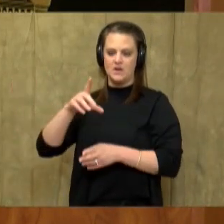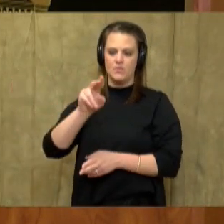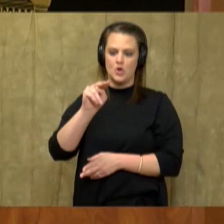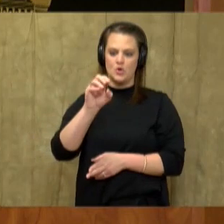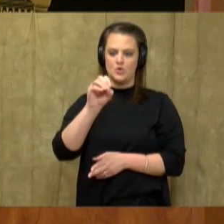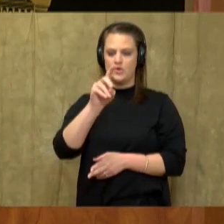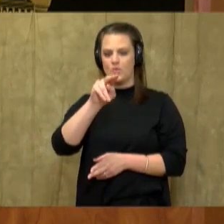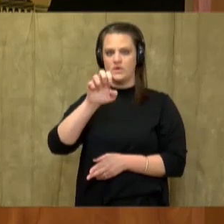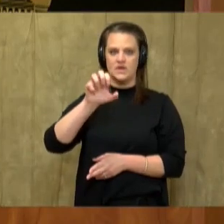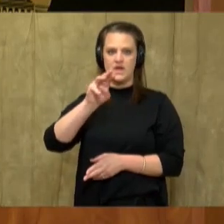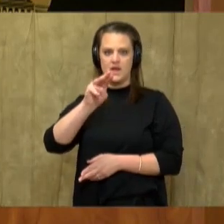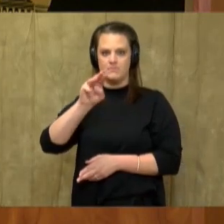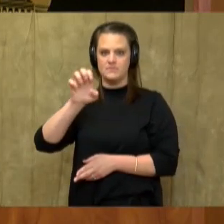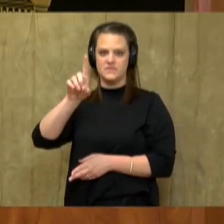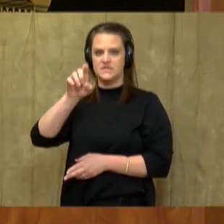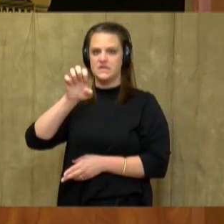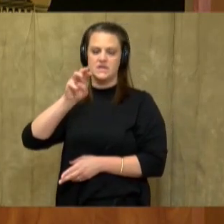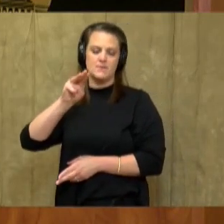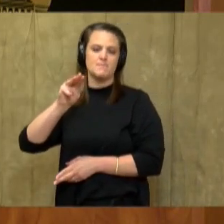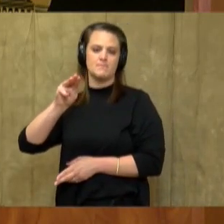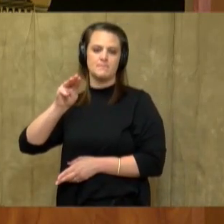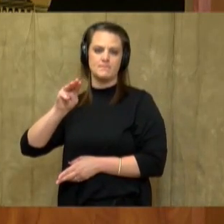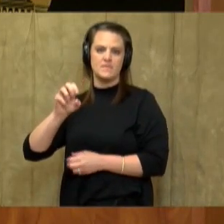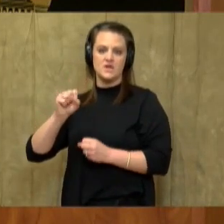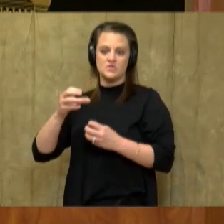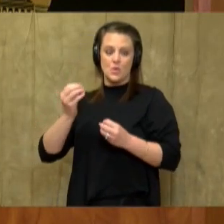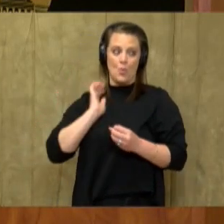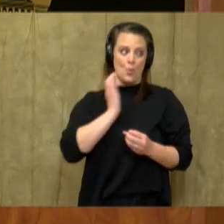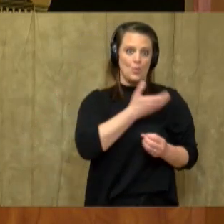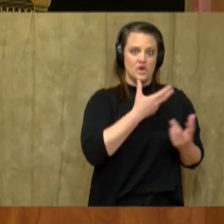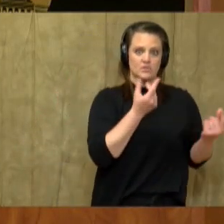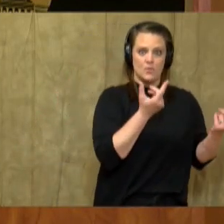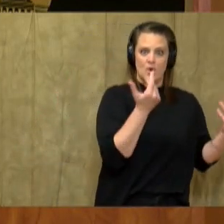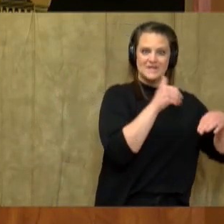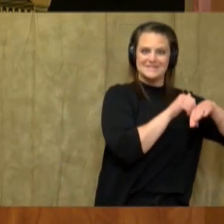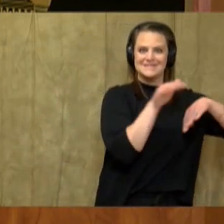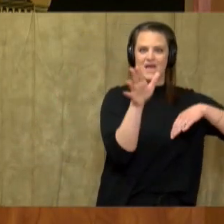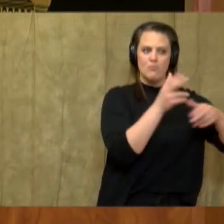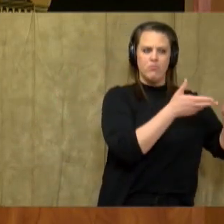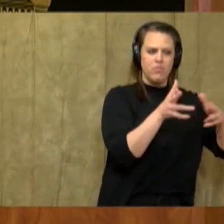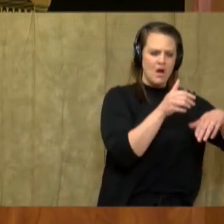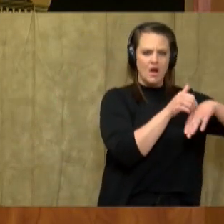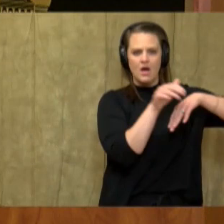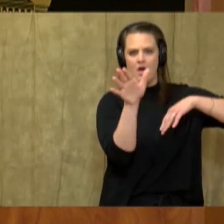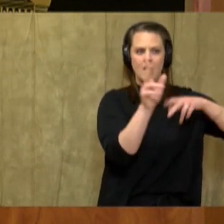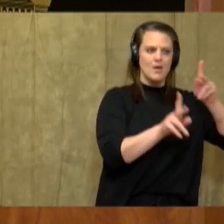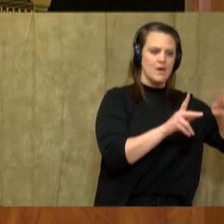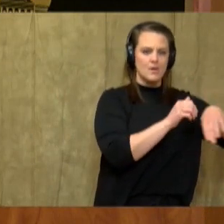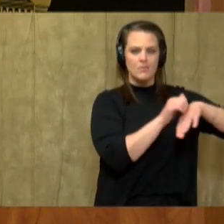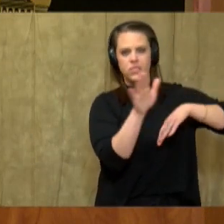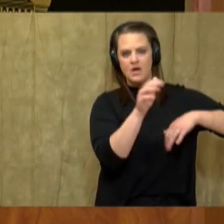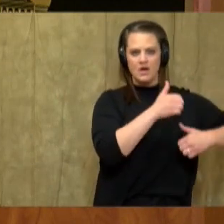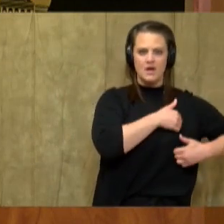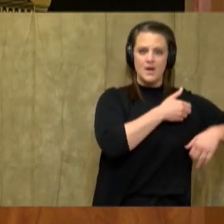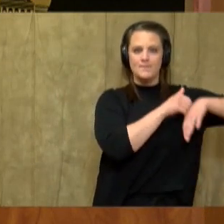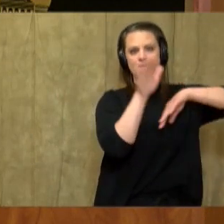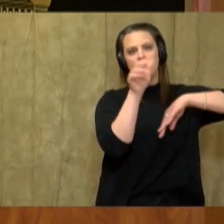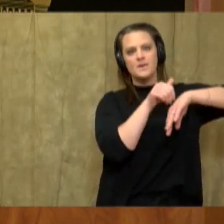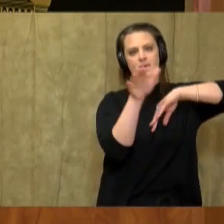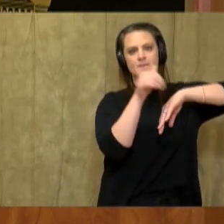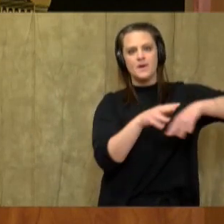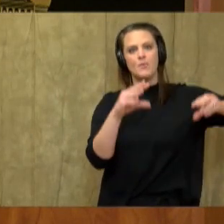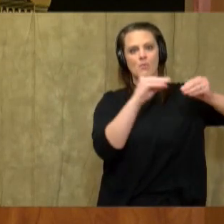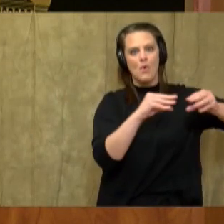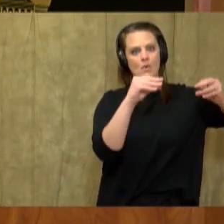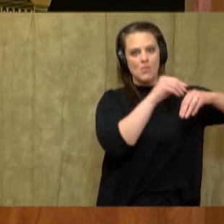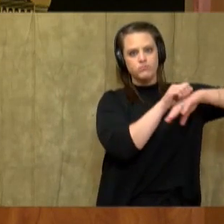casting our support for No Dien Diem, and over time we're sending money and we're sending weapons and we're sending people, and just more and more and